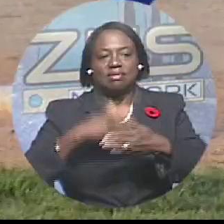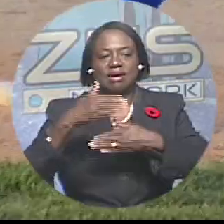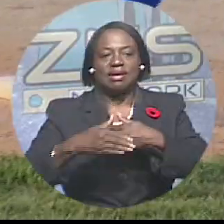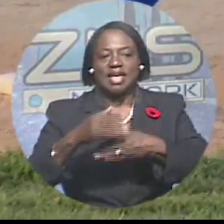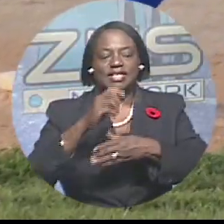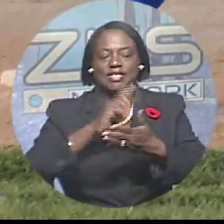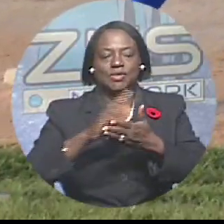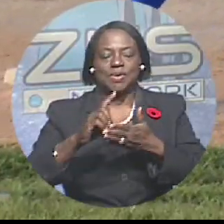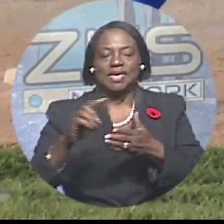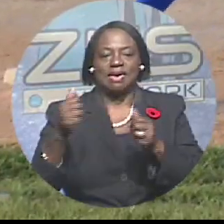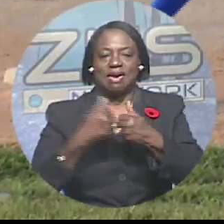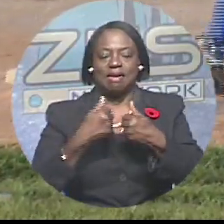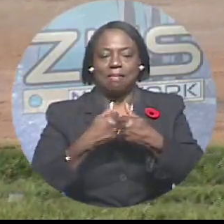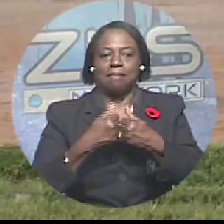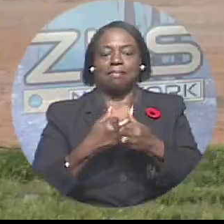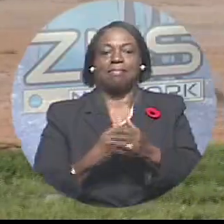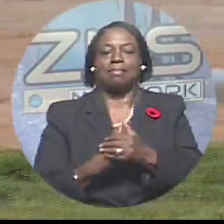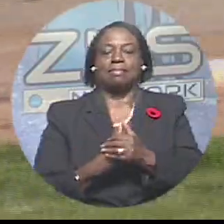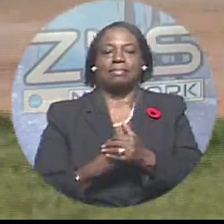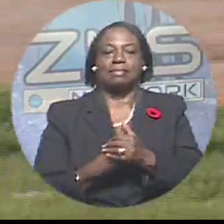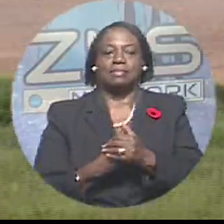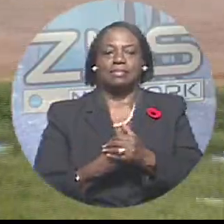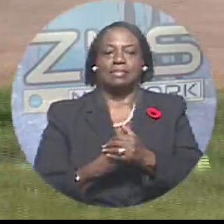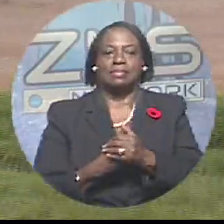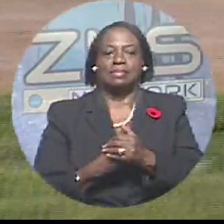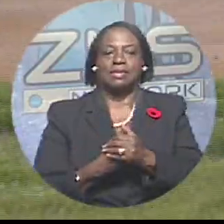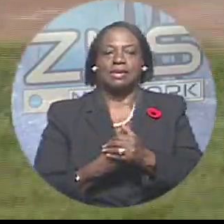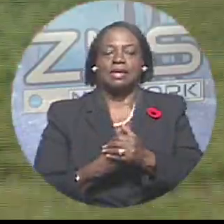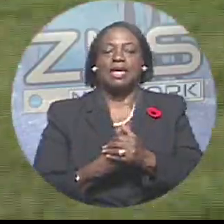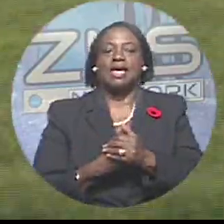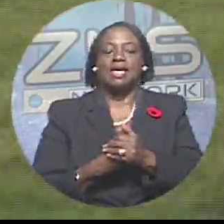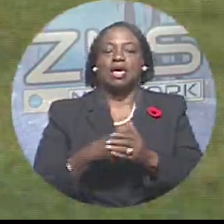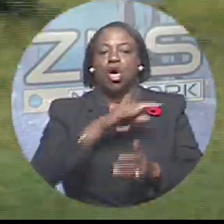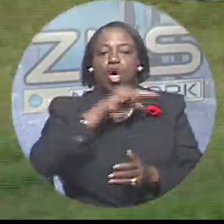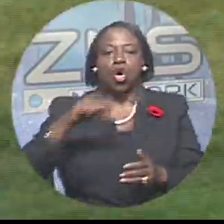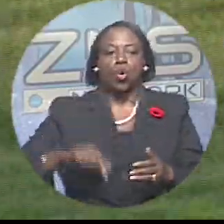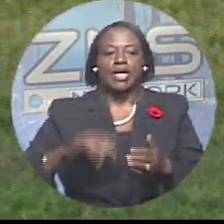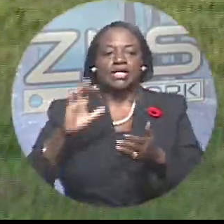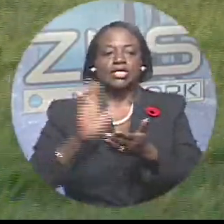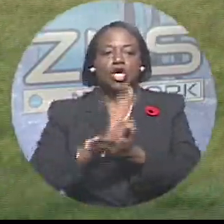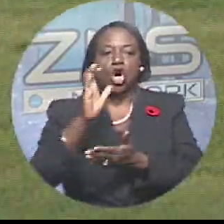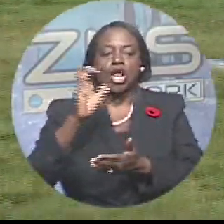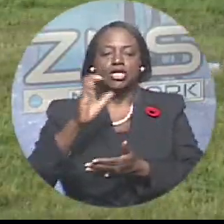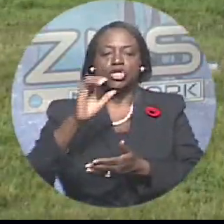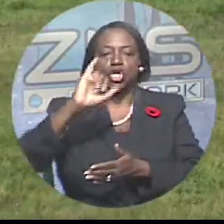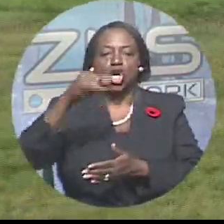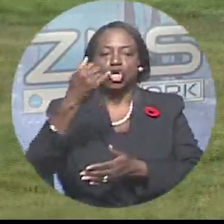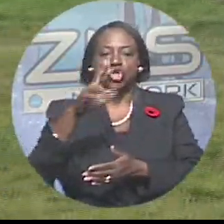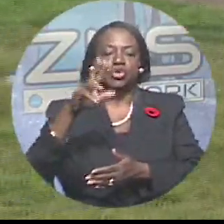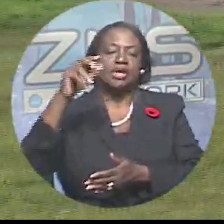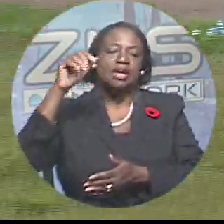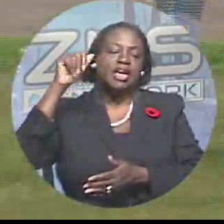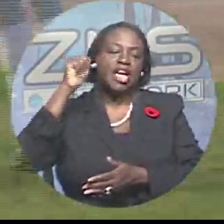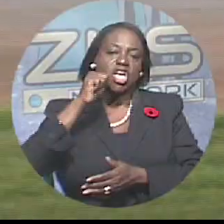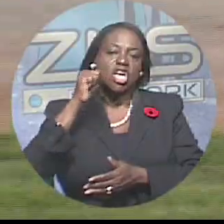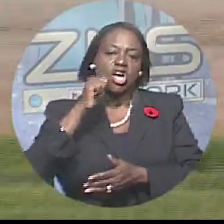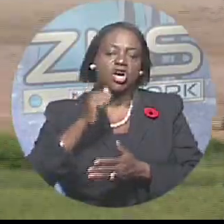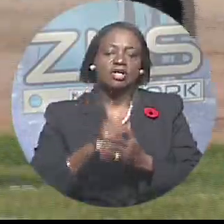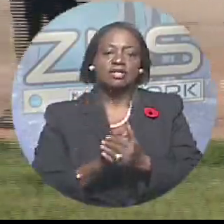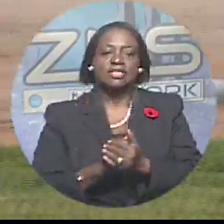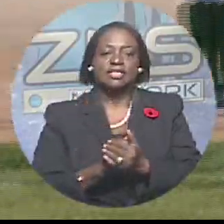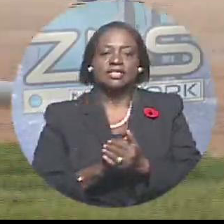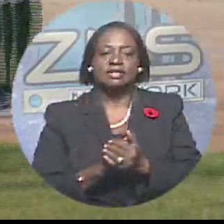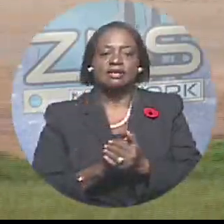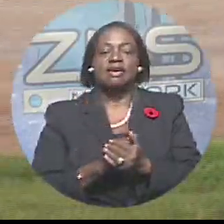championship game. Same two teams playing on the junior girls' side. QC looking to pull the upset once again, but this